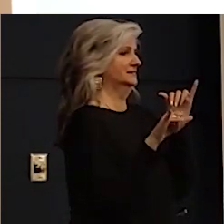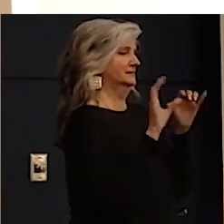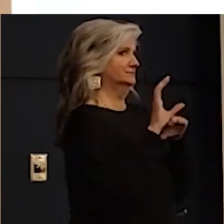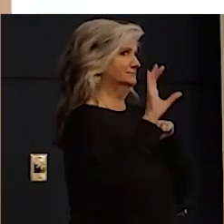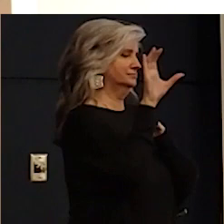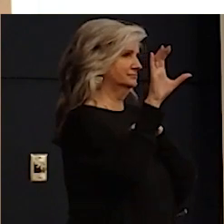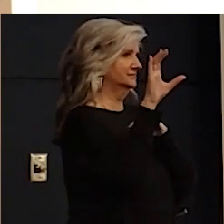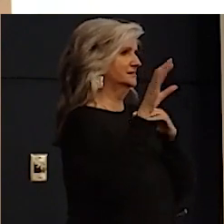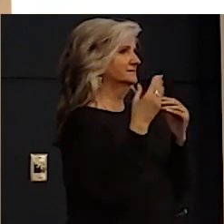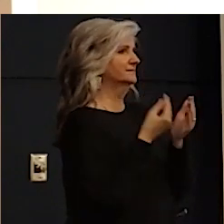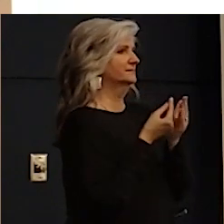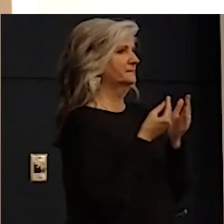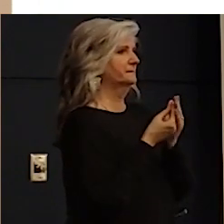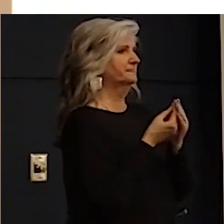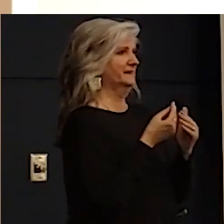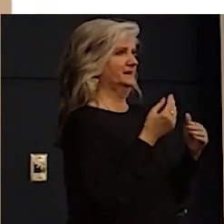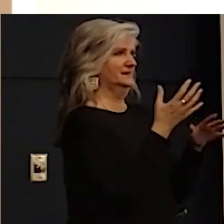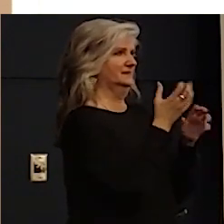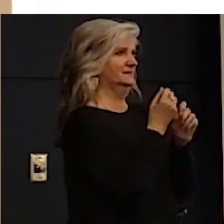of it, huge amount of stocks they got.